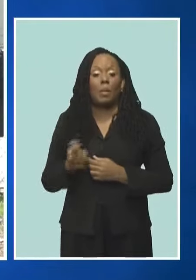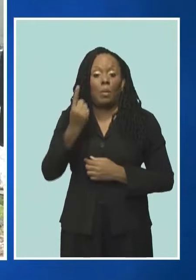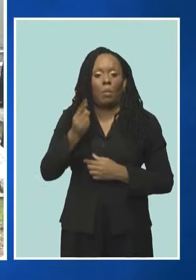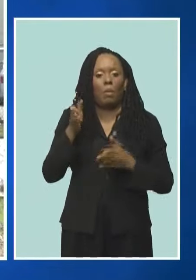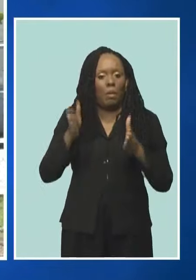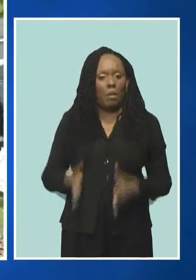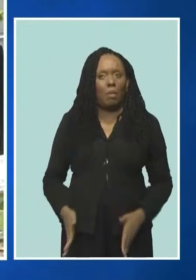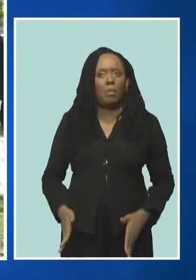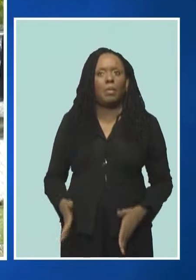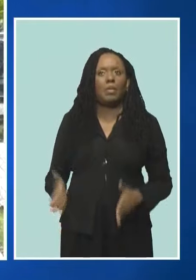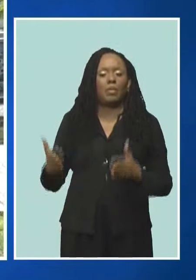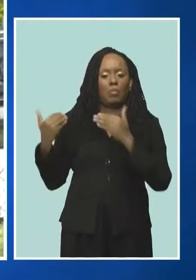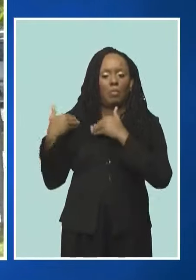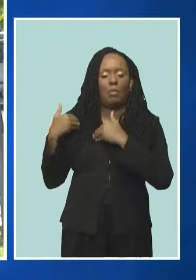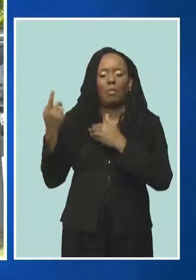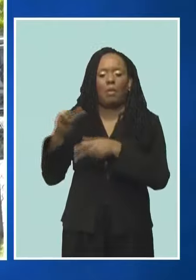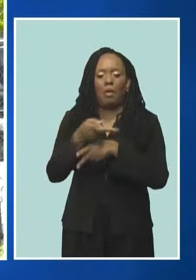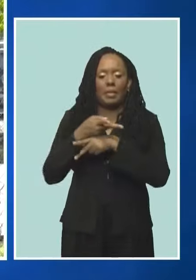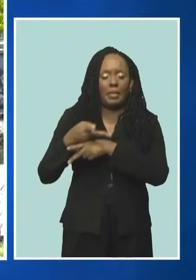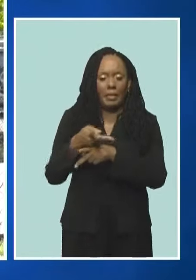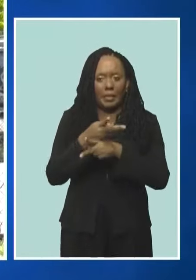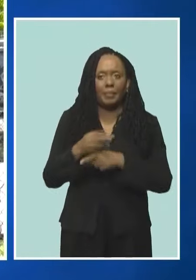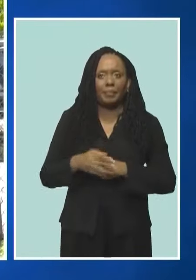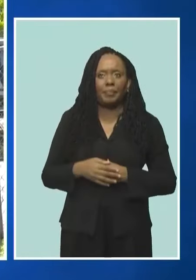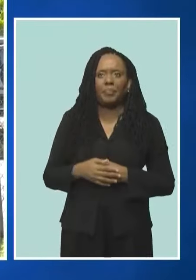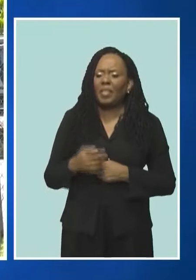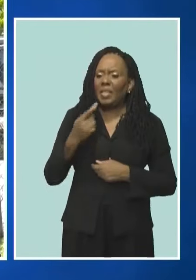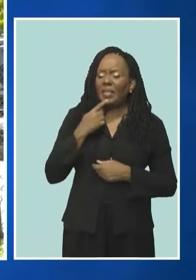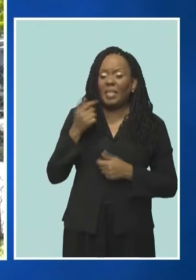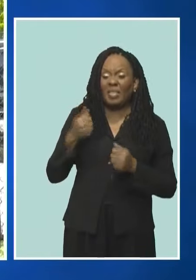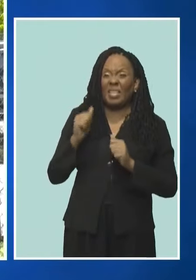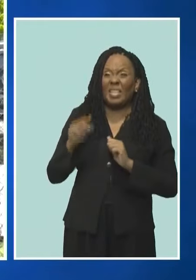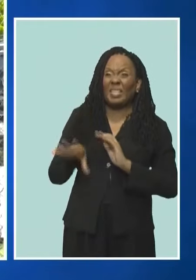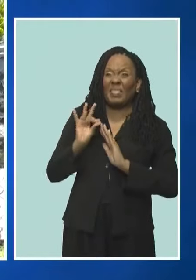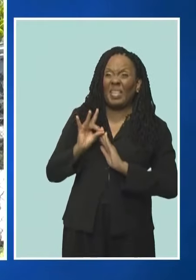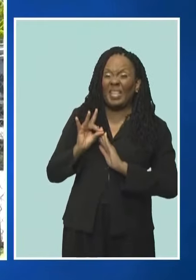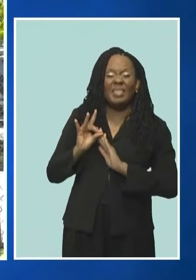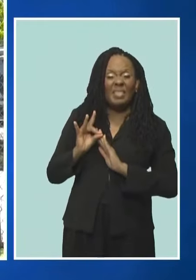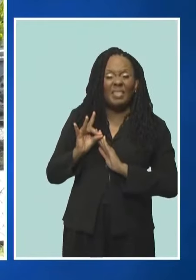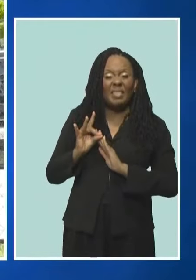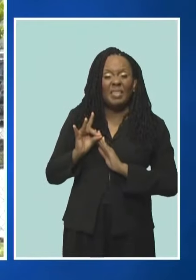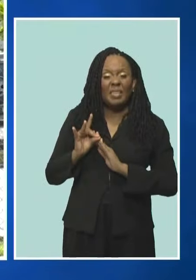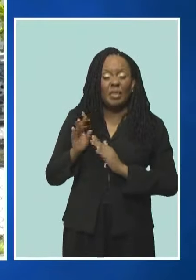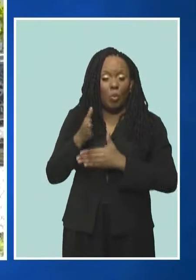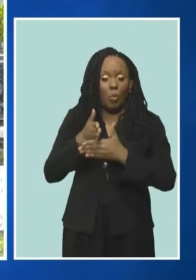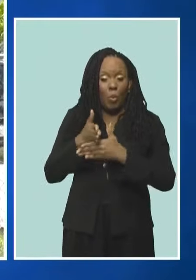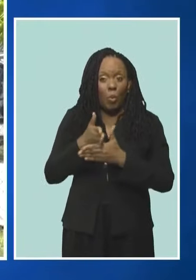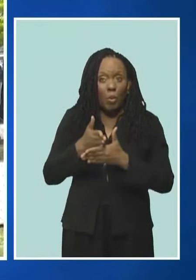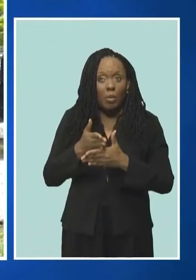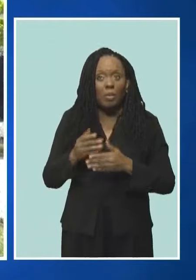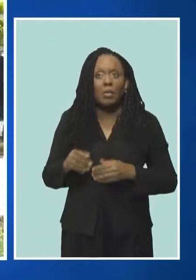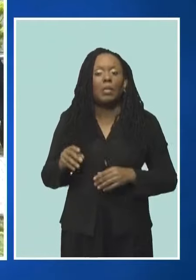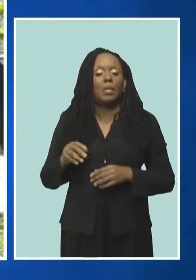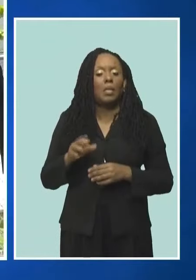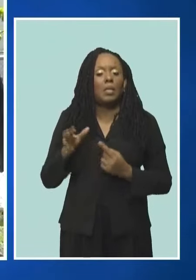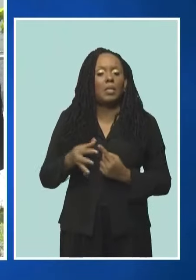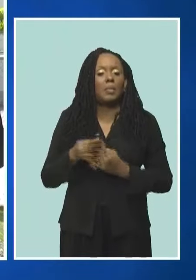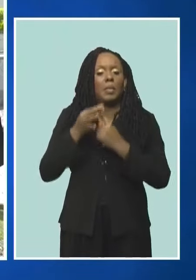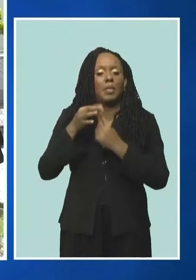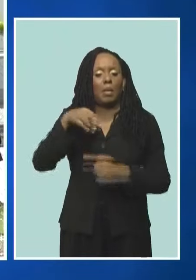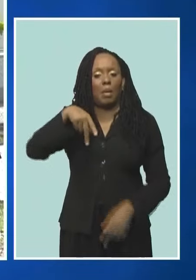wooden vessels. He says sourcing mahogany is not difficult. However, the Honduras pine used for the